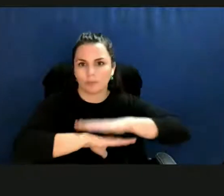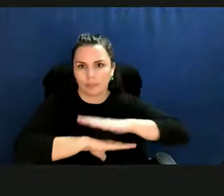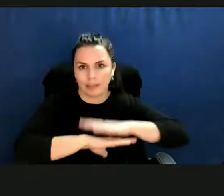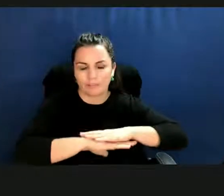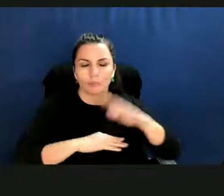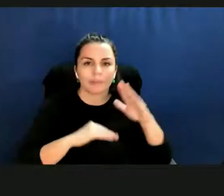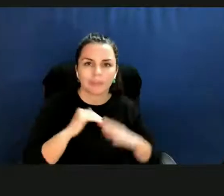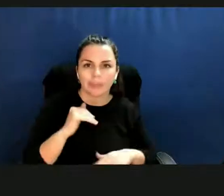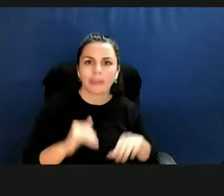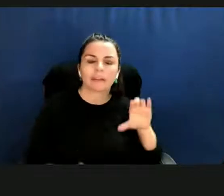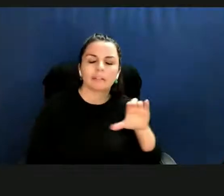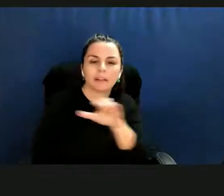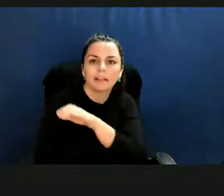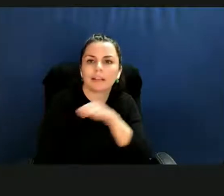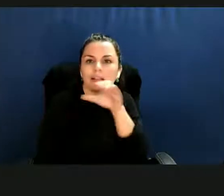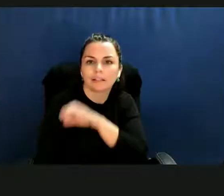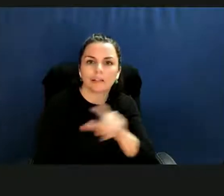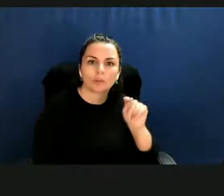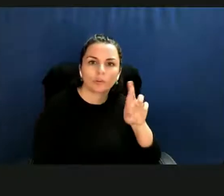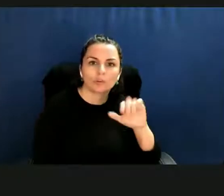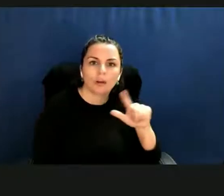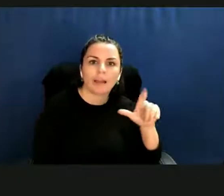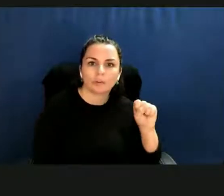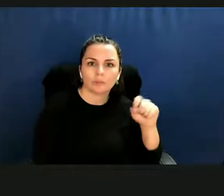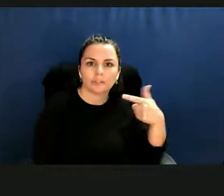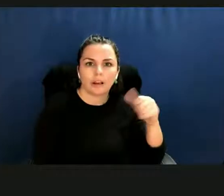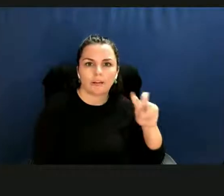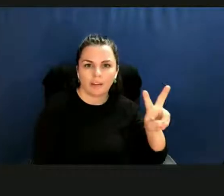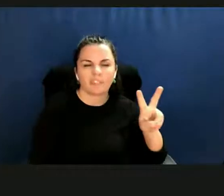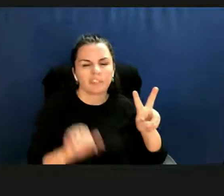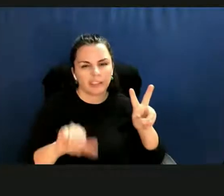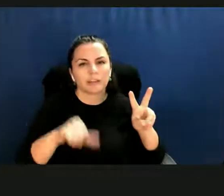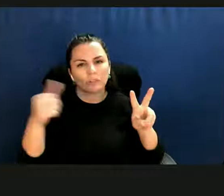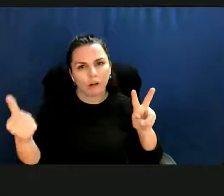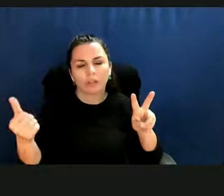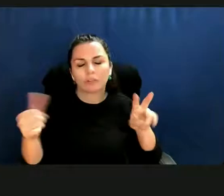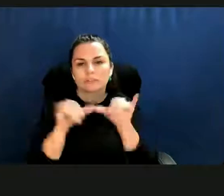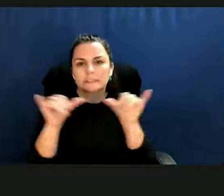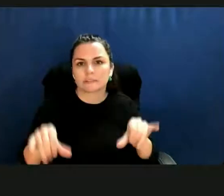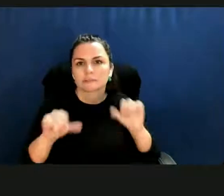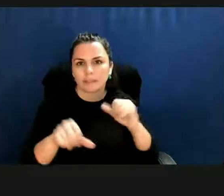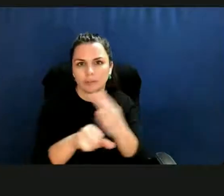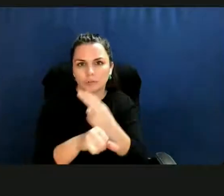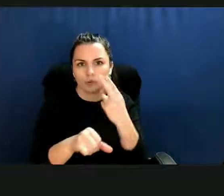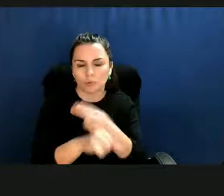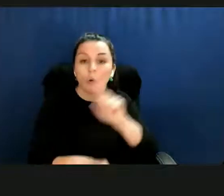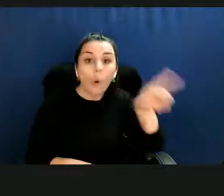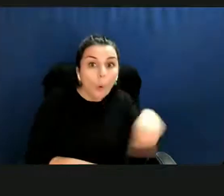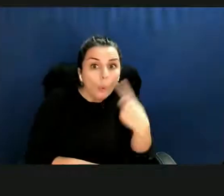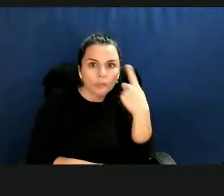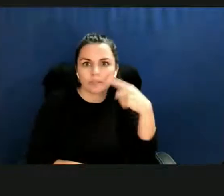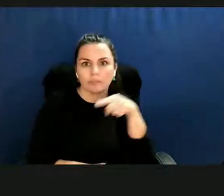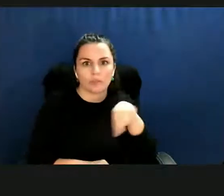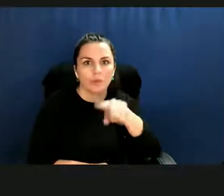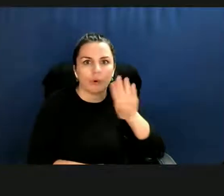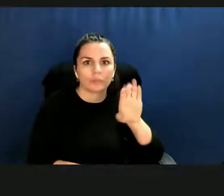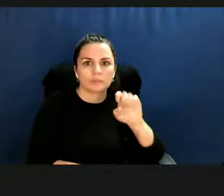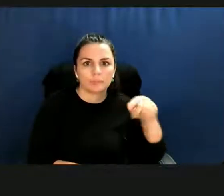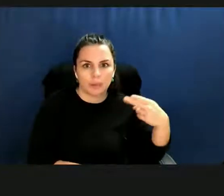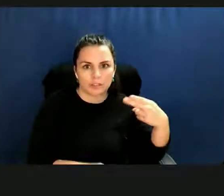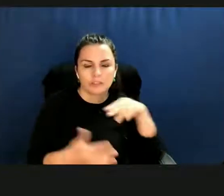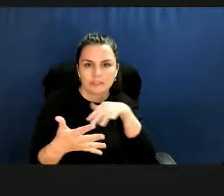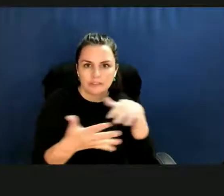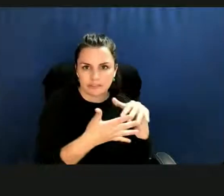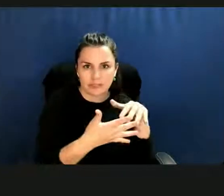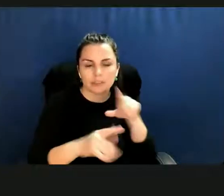They can use an alternative platform. And these flexibilities are only for BESH studies that are responsive